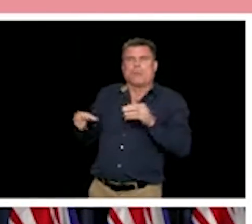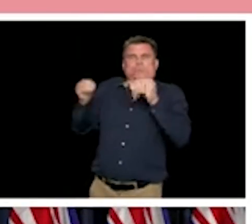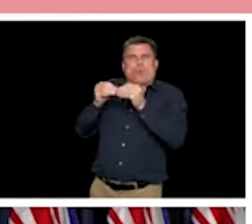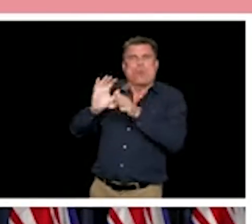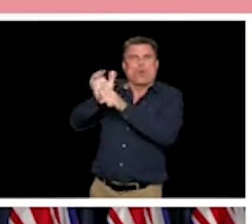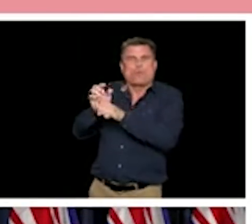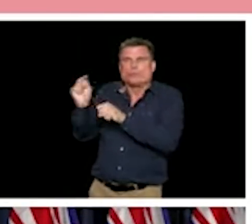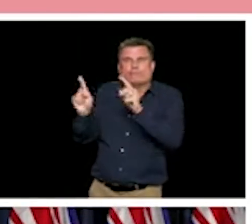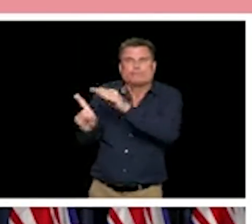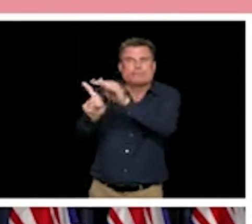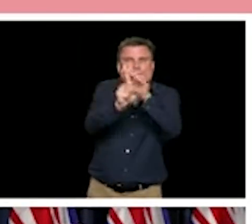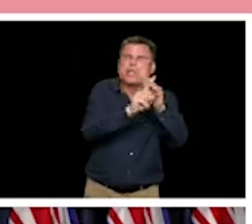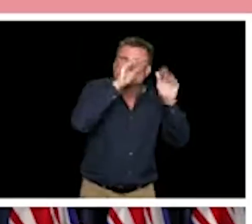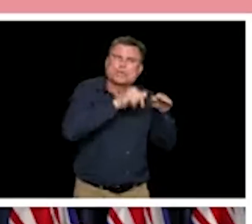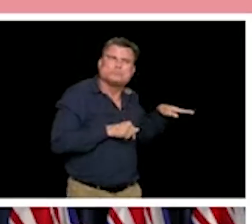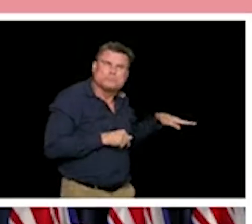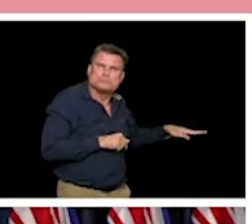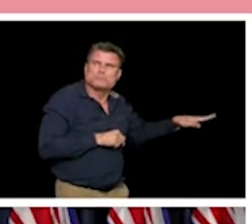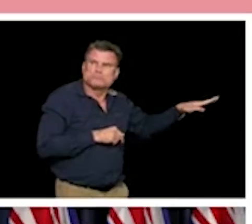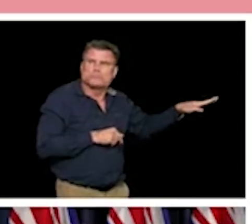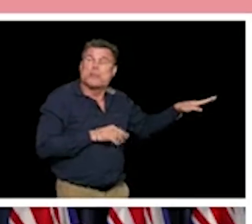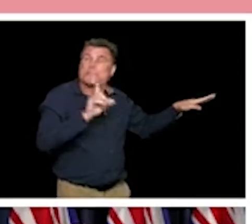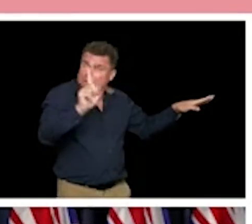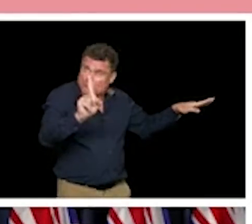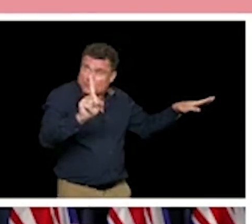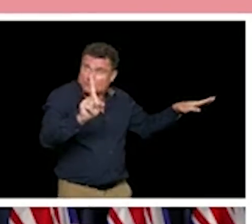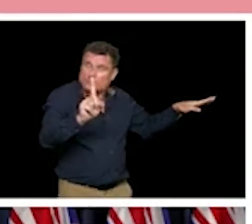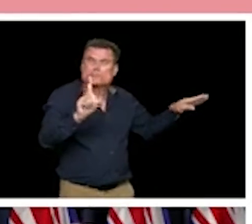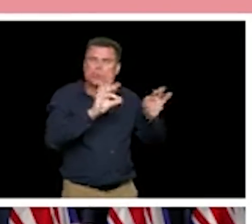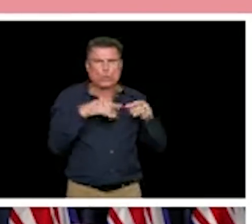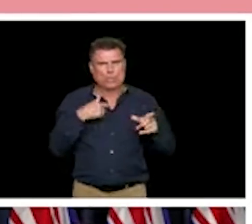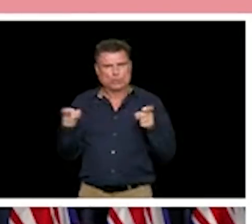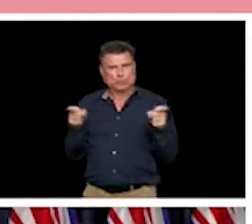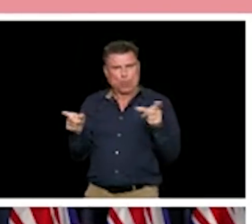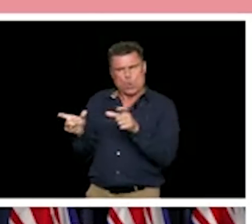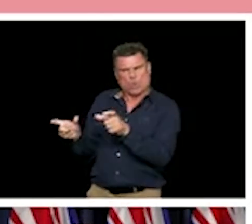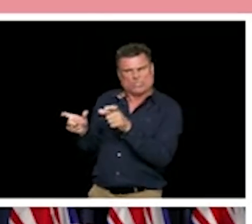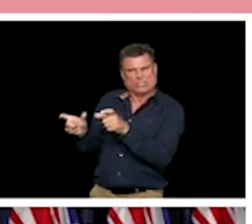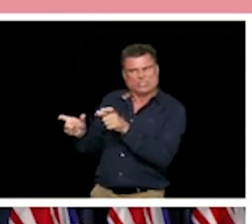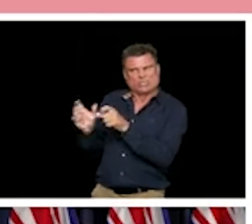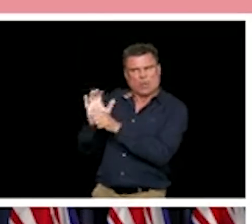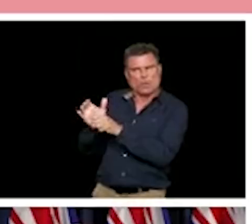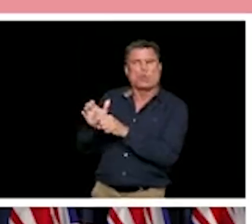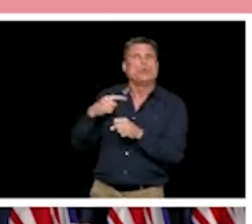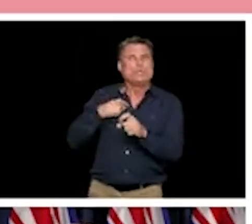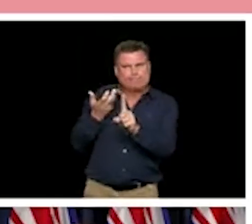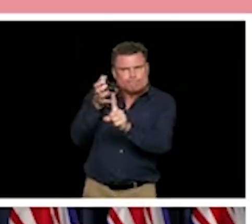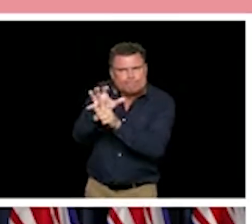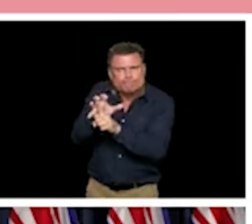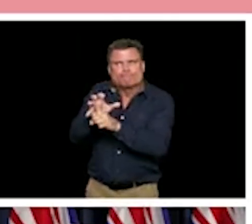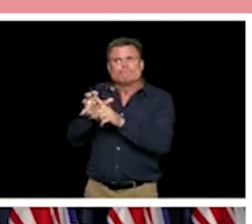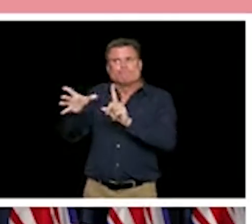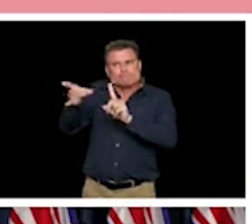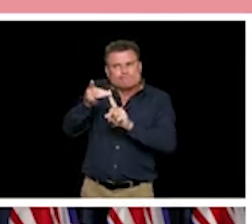cases. But what we need to do is make sure that we are having, that we're still able to manage those rapidly